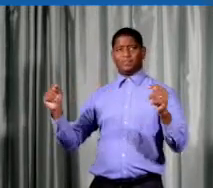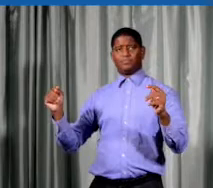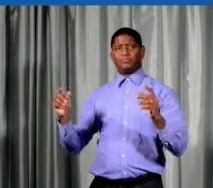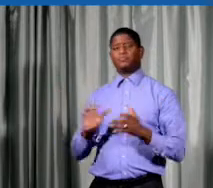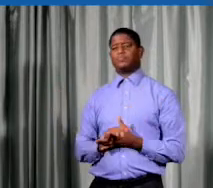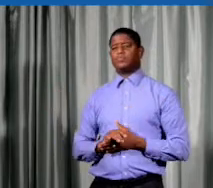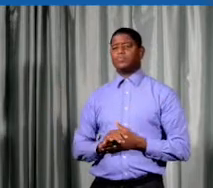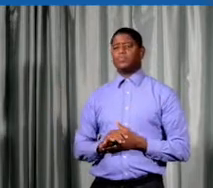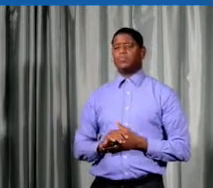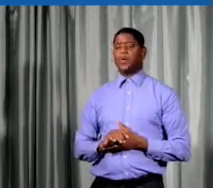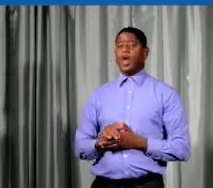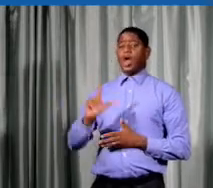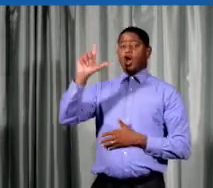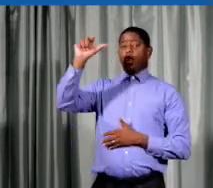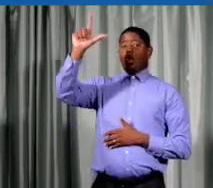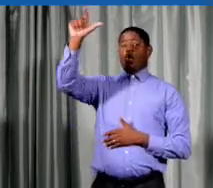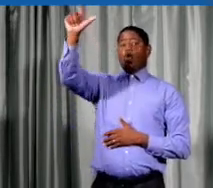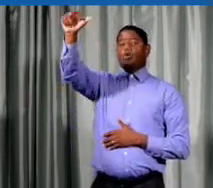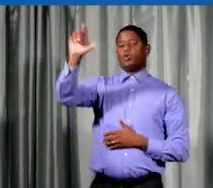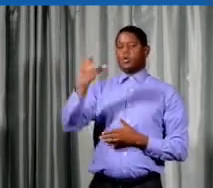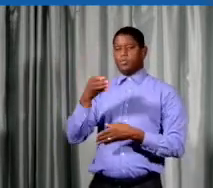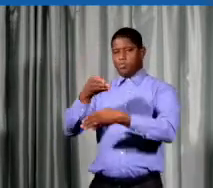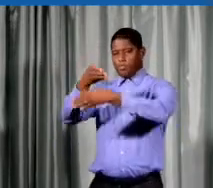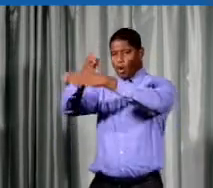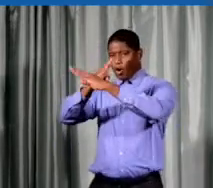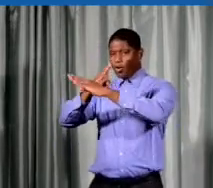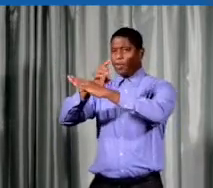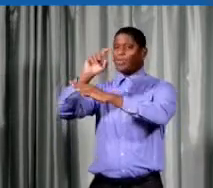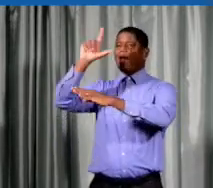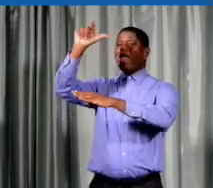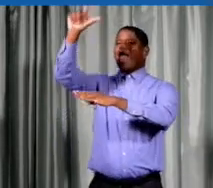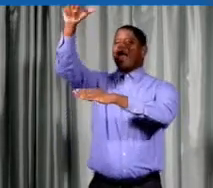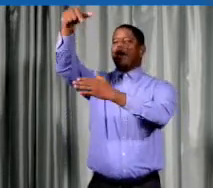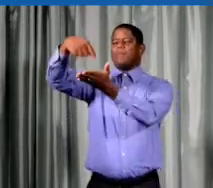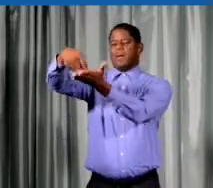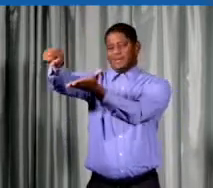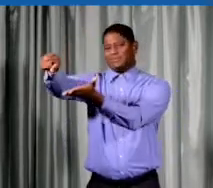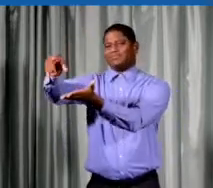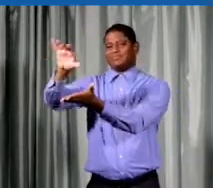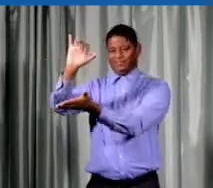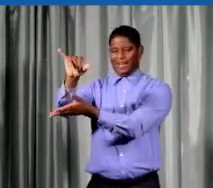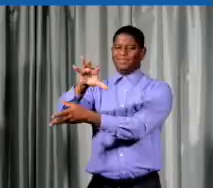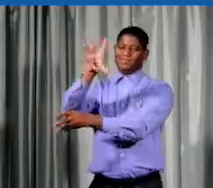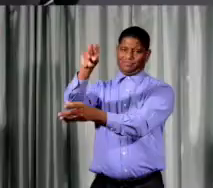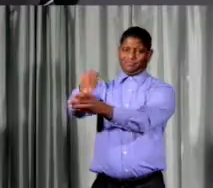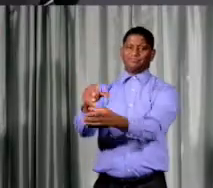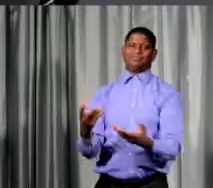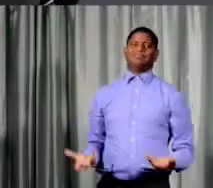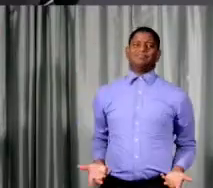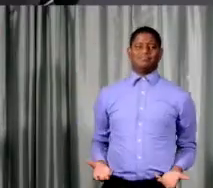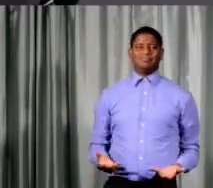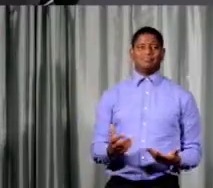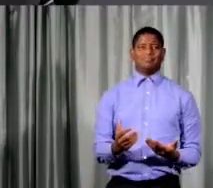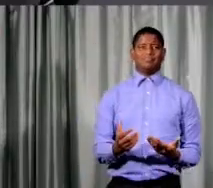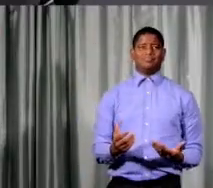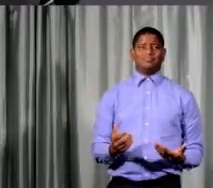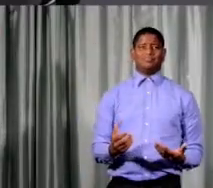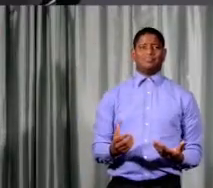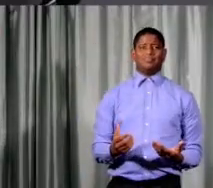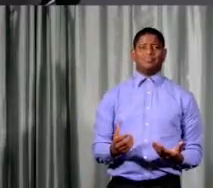liabilities, long-term loans, etc., you don't have to pay it off in a year. And we met equity or